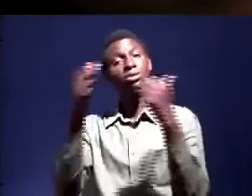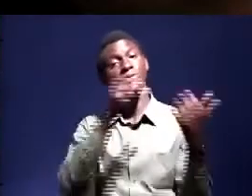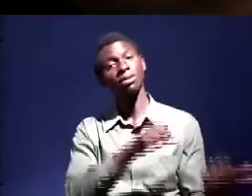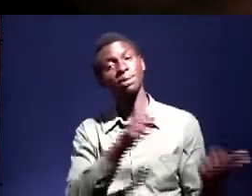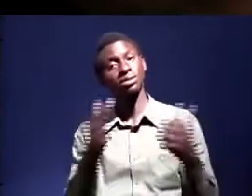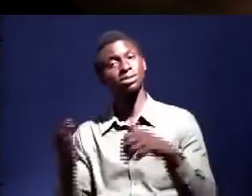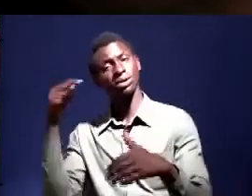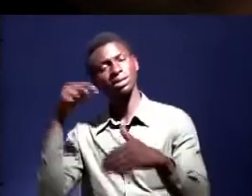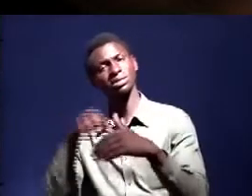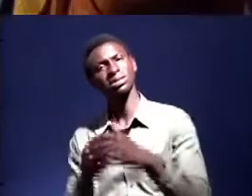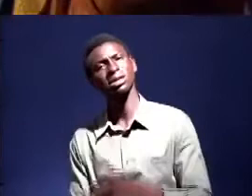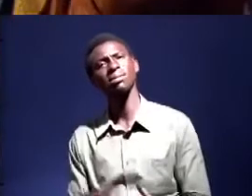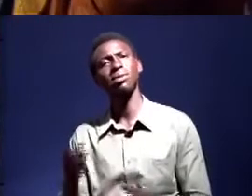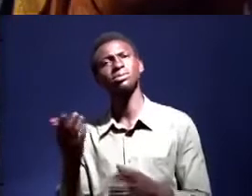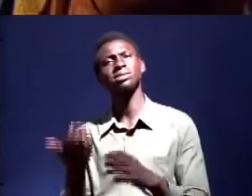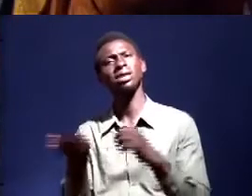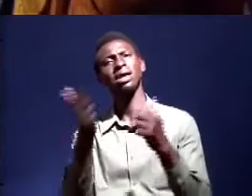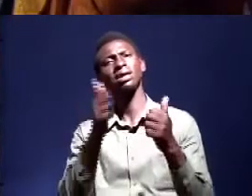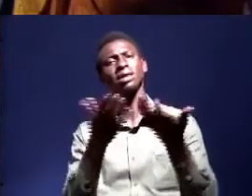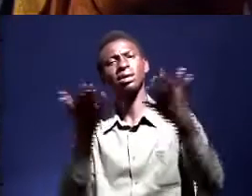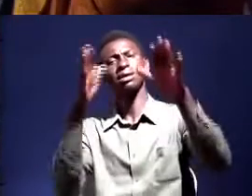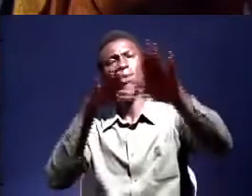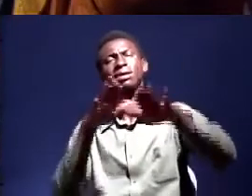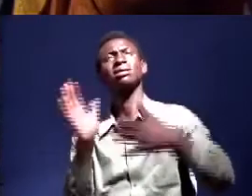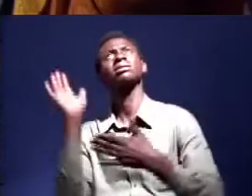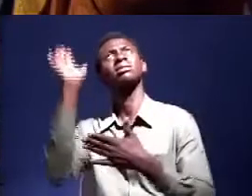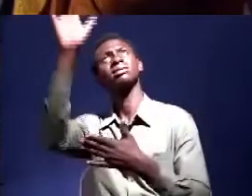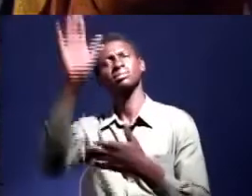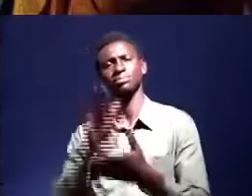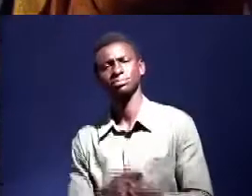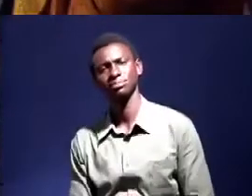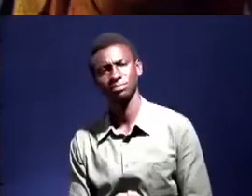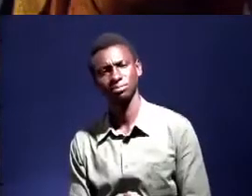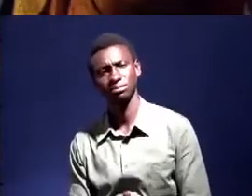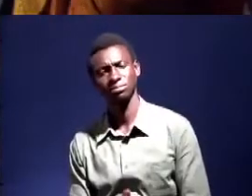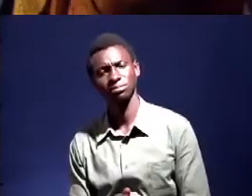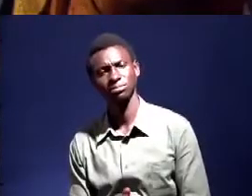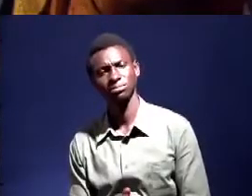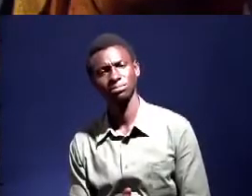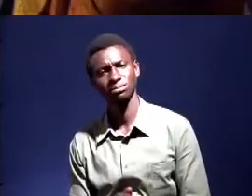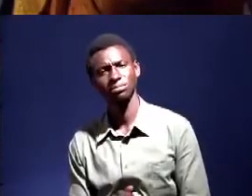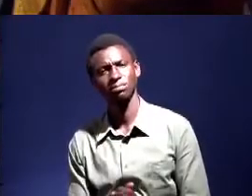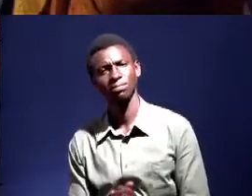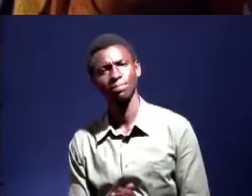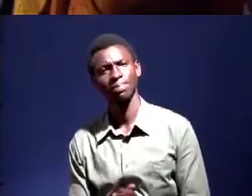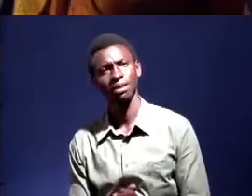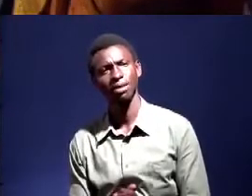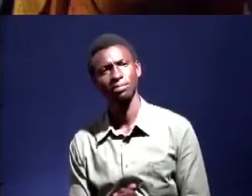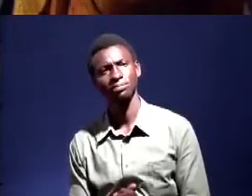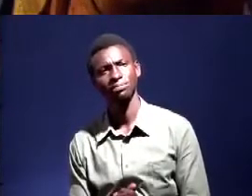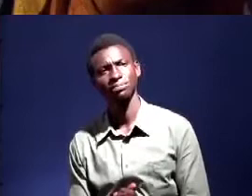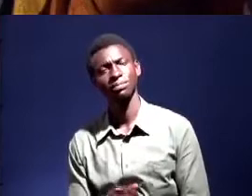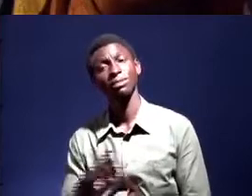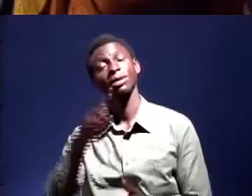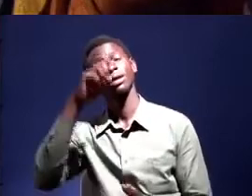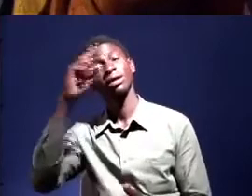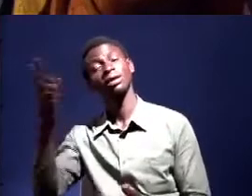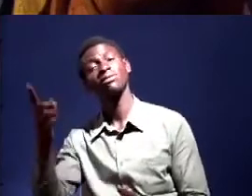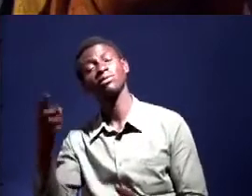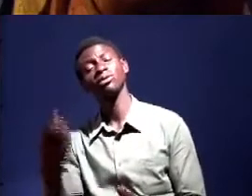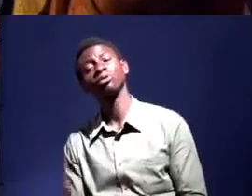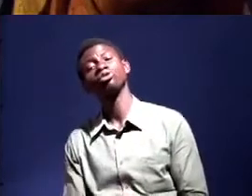buried with Christ through baptism into death. Hivyo tumebatizwa katika mauti yake kusudi kama